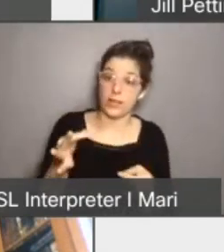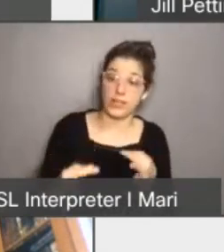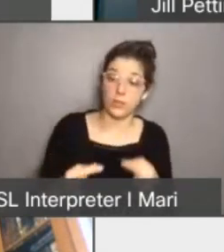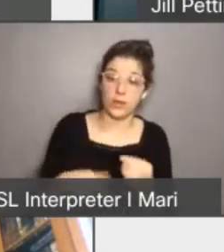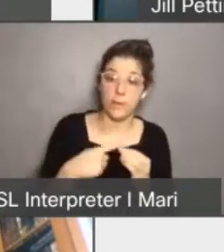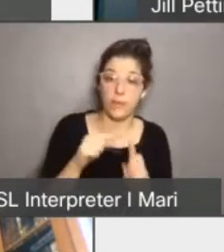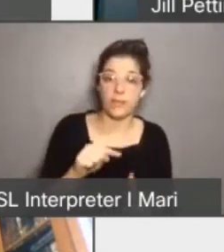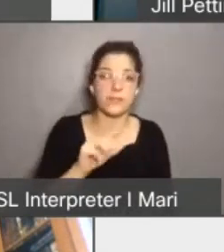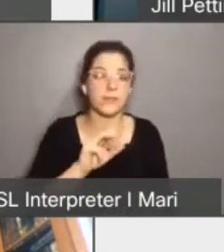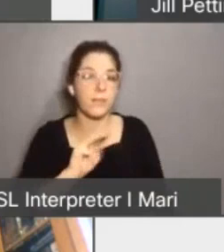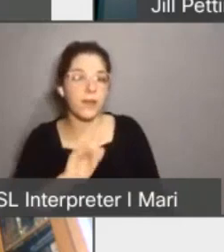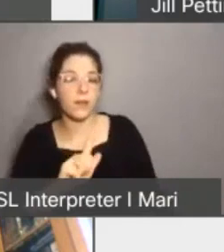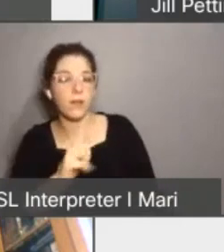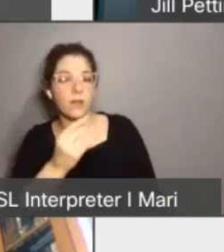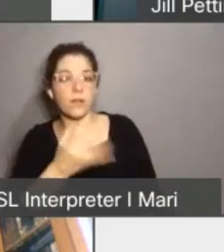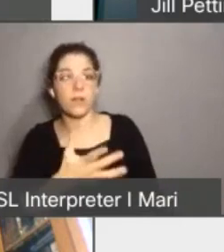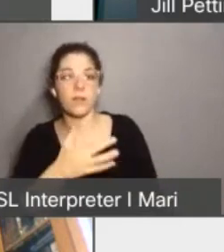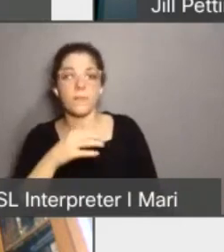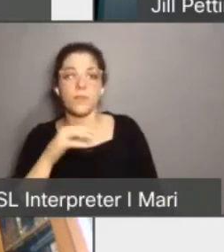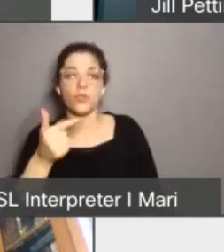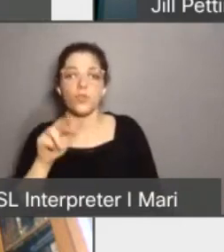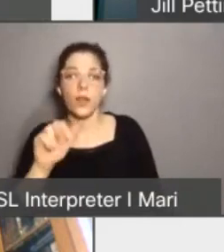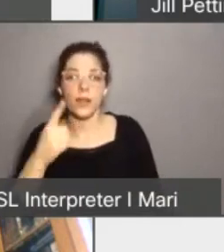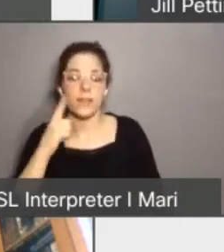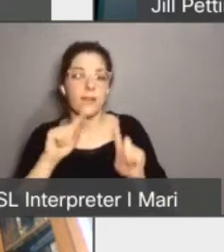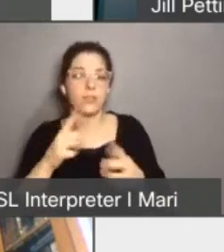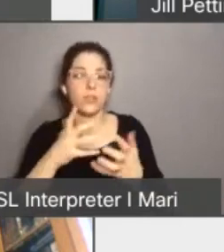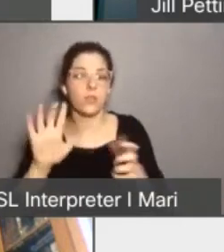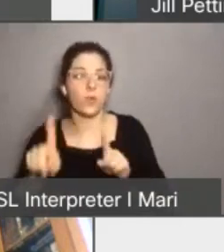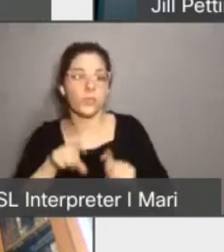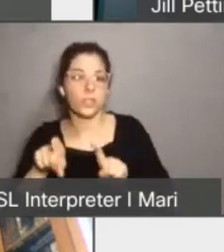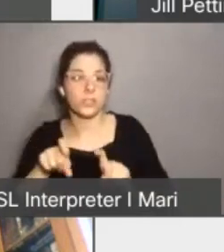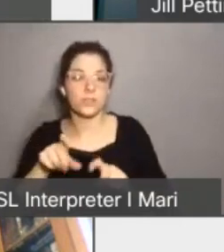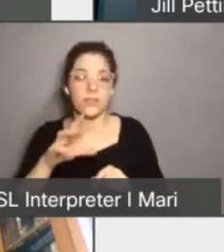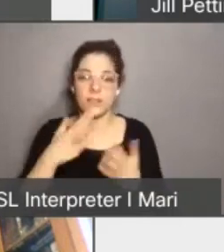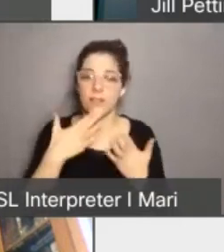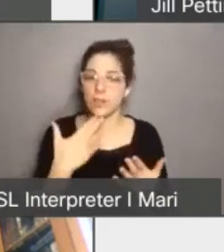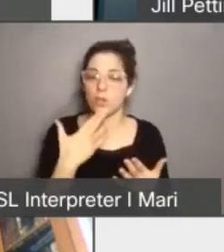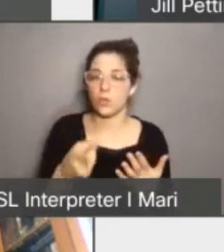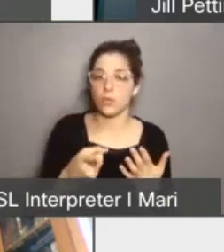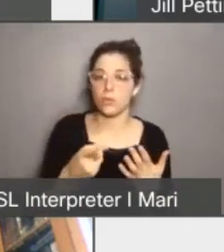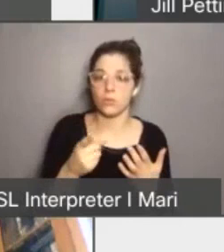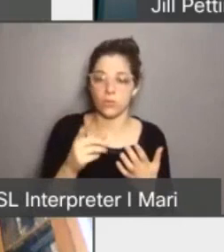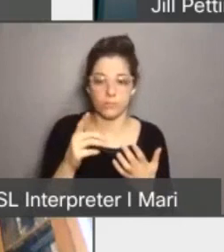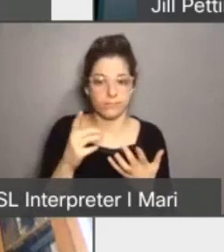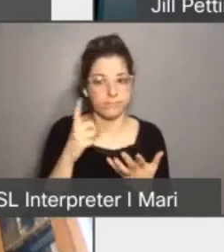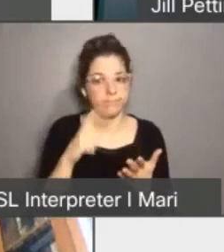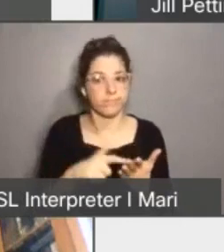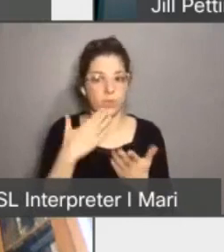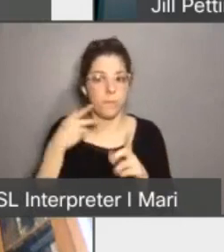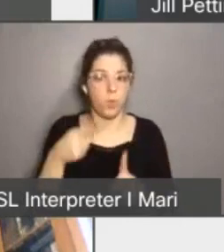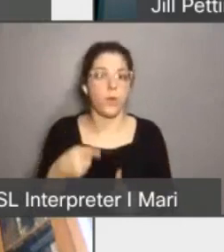Yeah, Michael, this is Greg. I think I can answer a lot of your questions. And thank you. You do bring out a very good